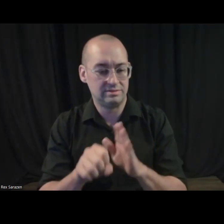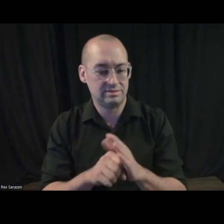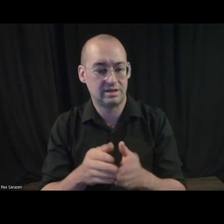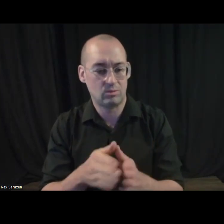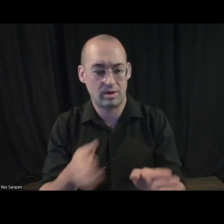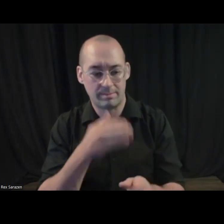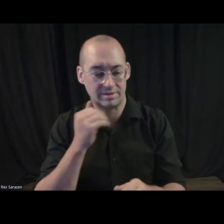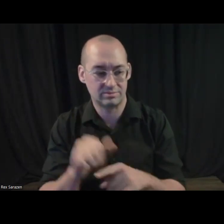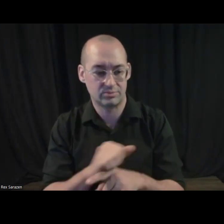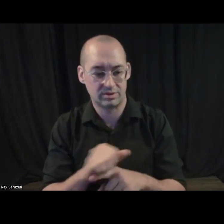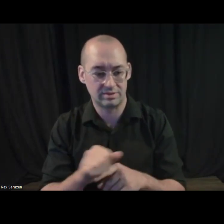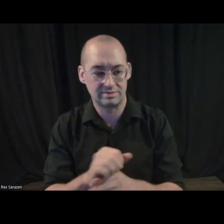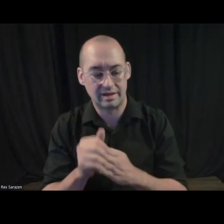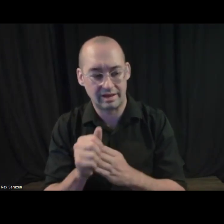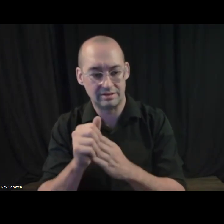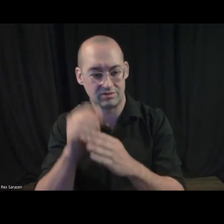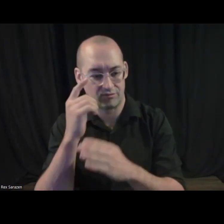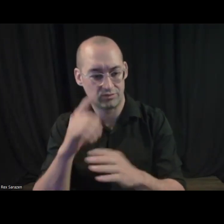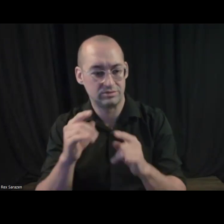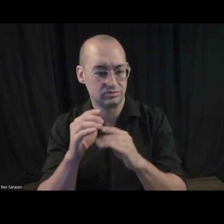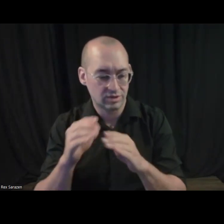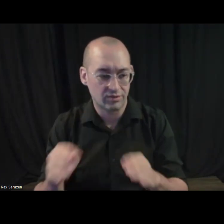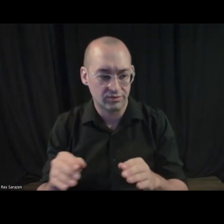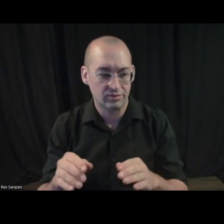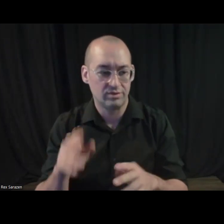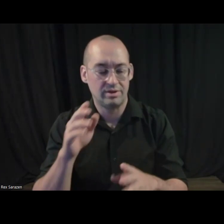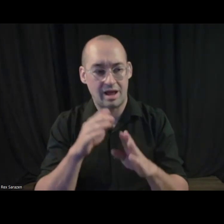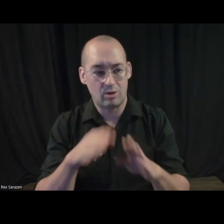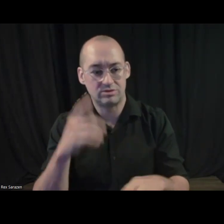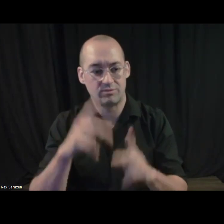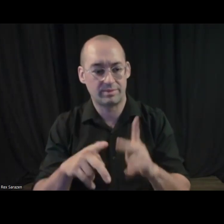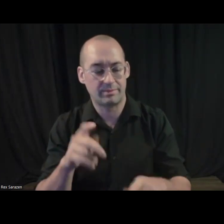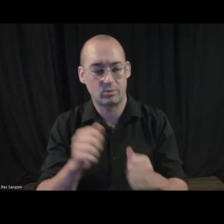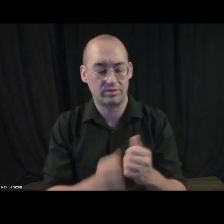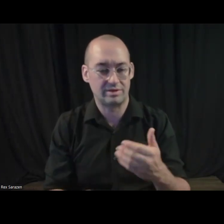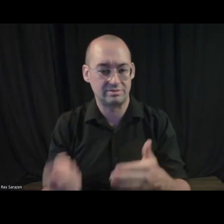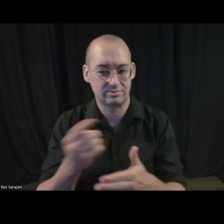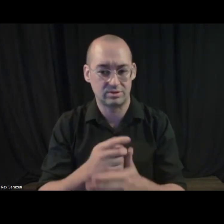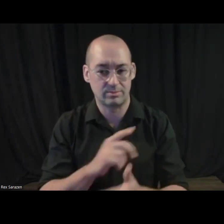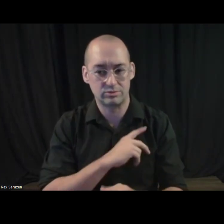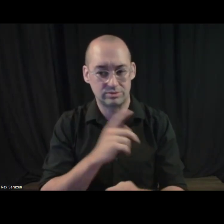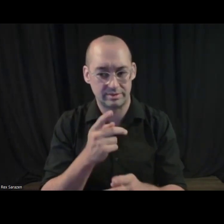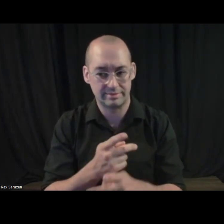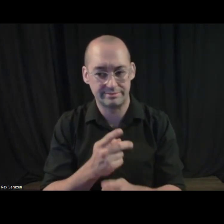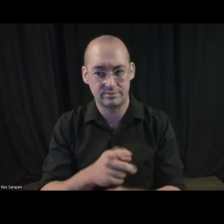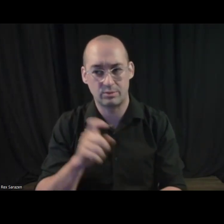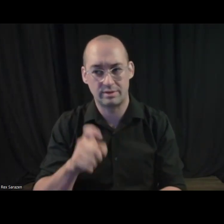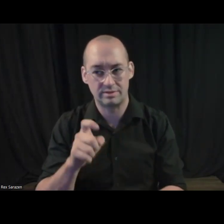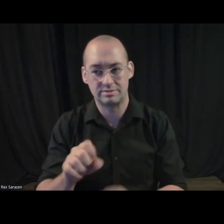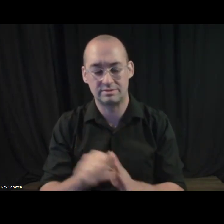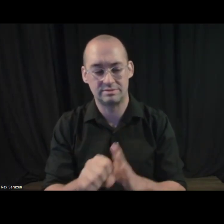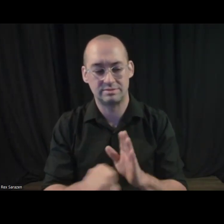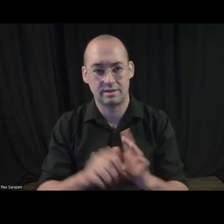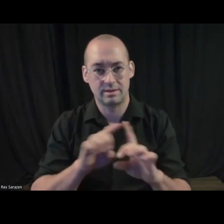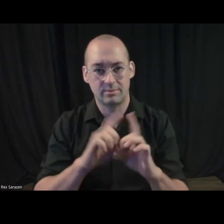practices or guidance for shelters and interim housing for people with disabilities and people with personal care needs. And state departments